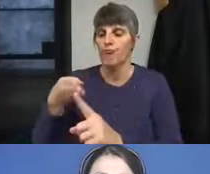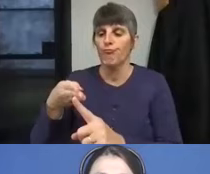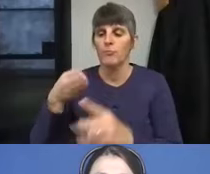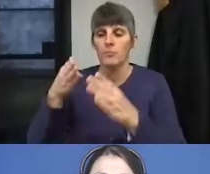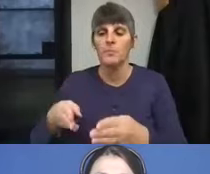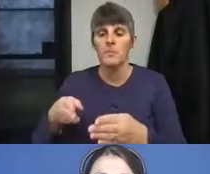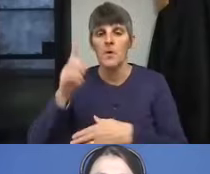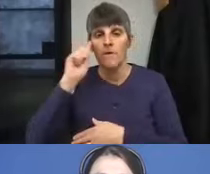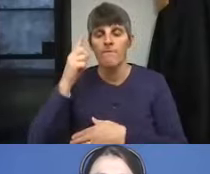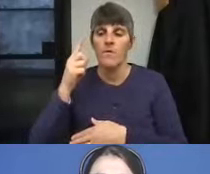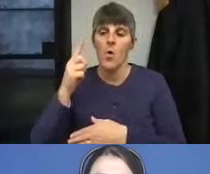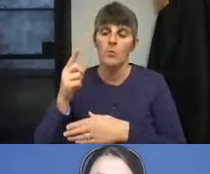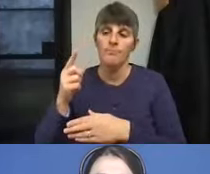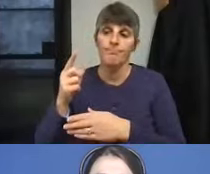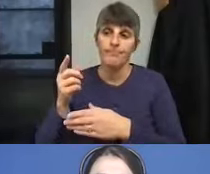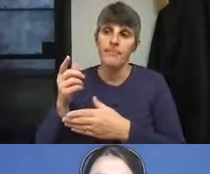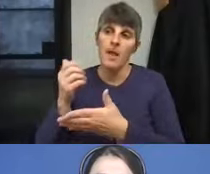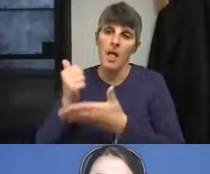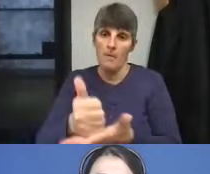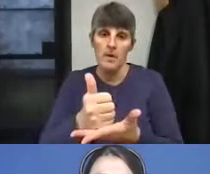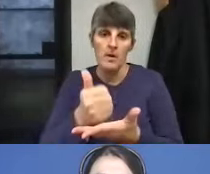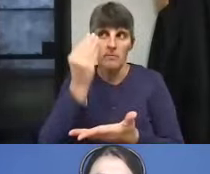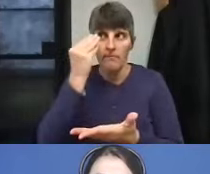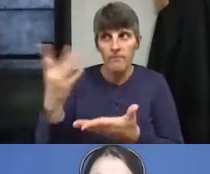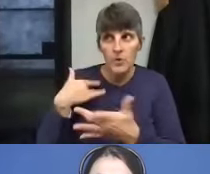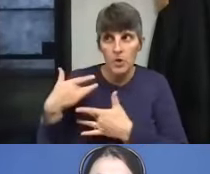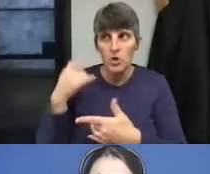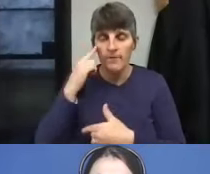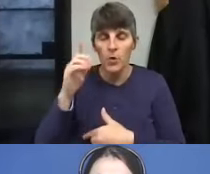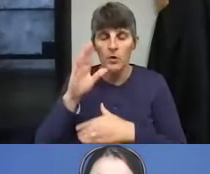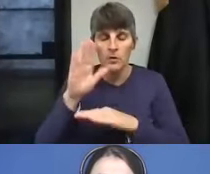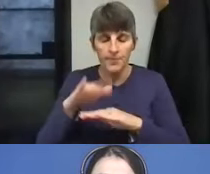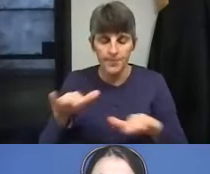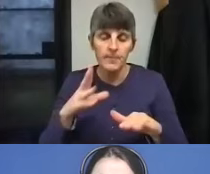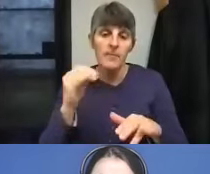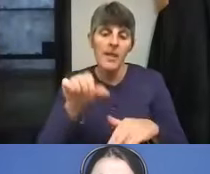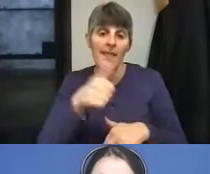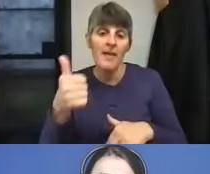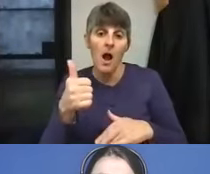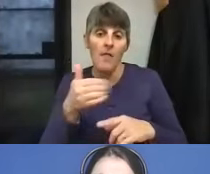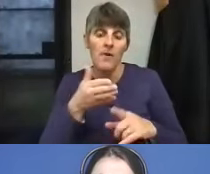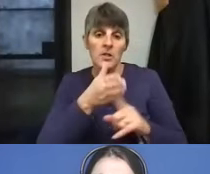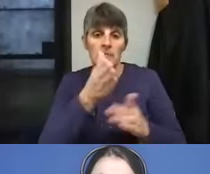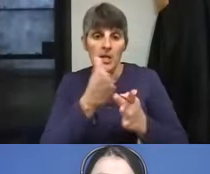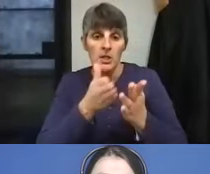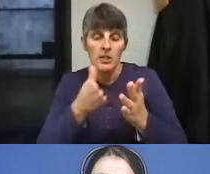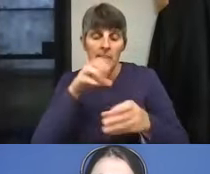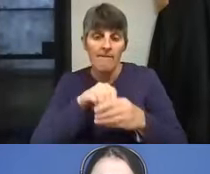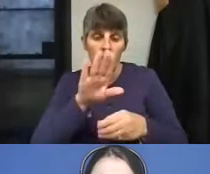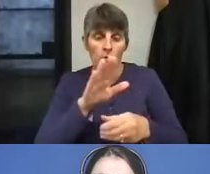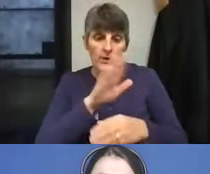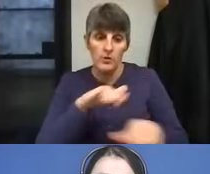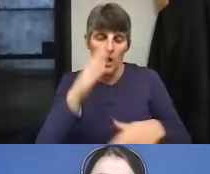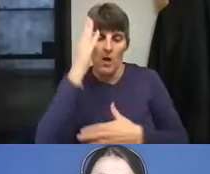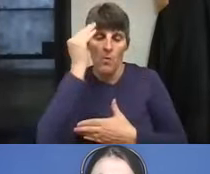person to go to and let them know what your concerns are for your child, the other specialists that are involved with your child,